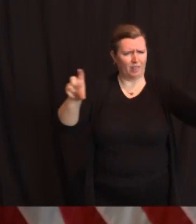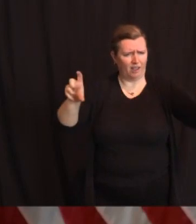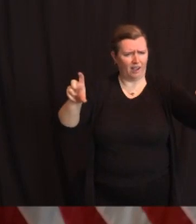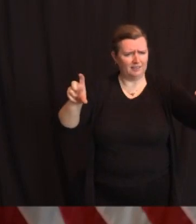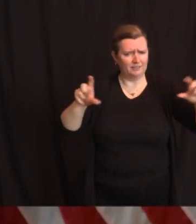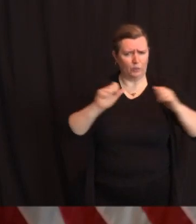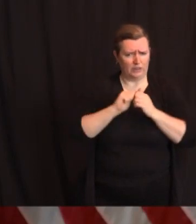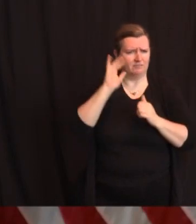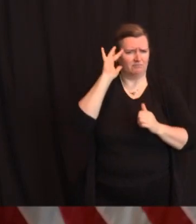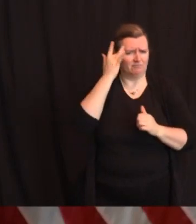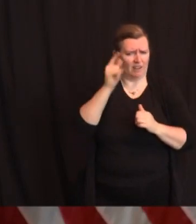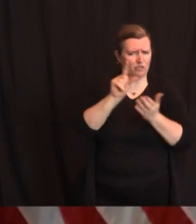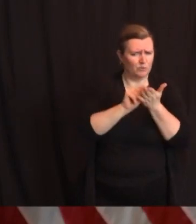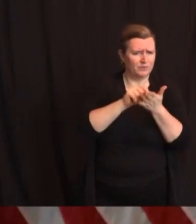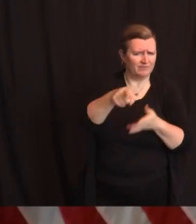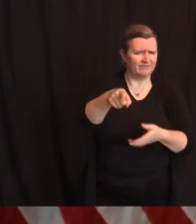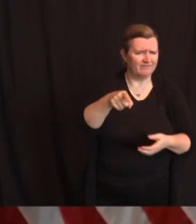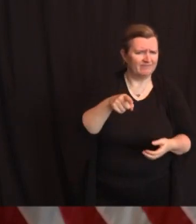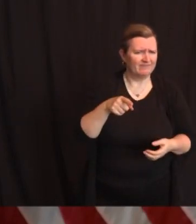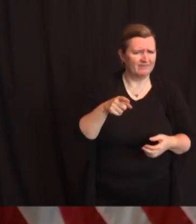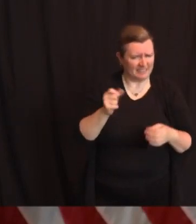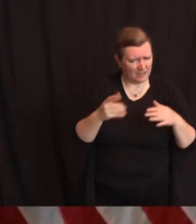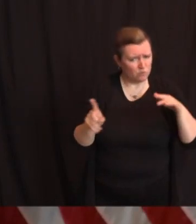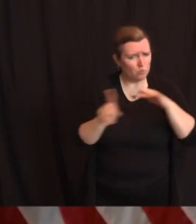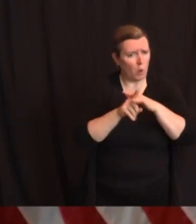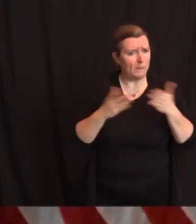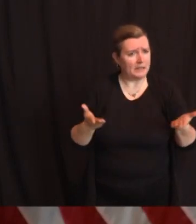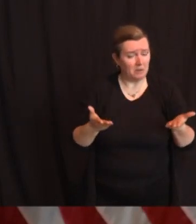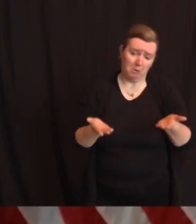affection from you that you would show up today having written that headline.